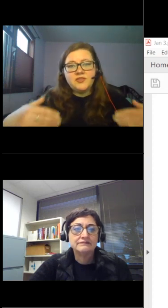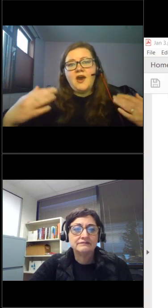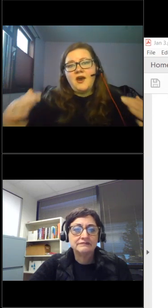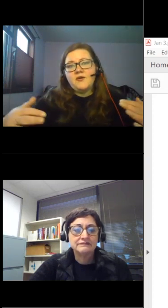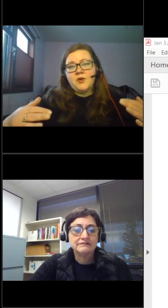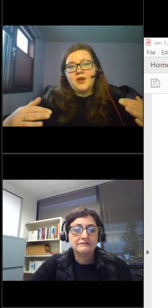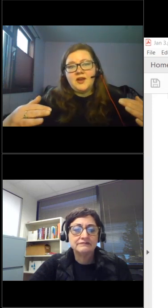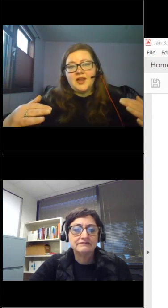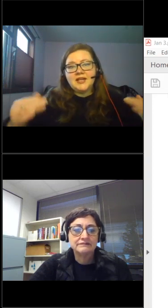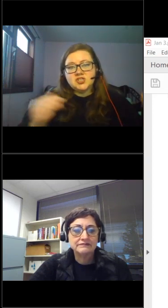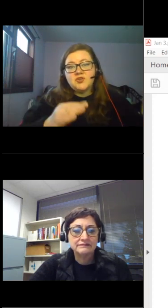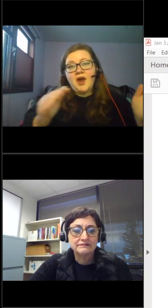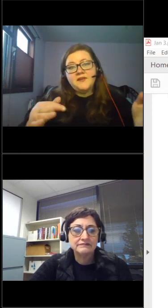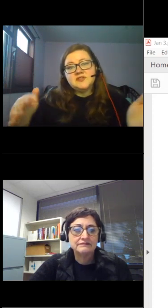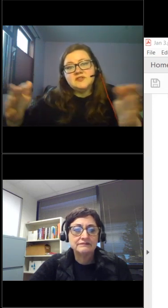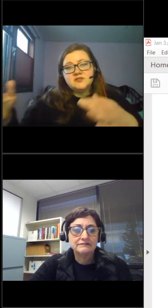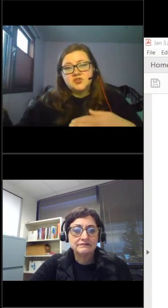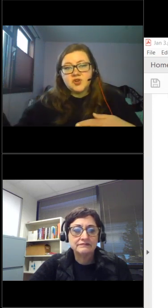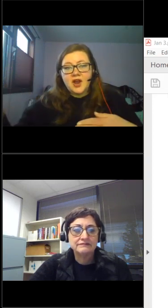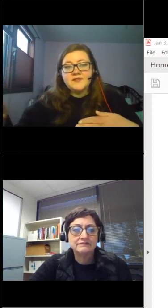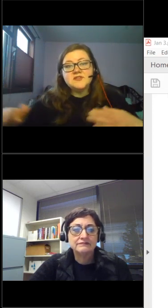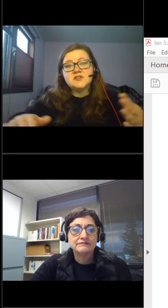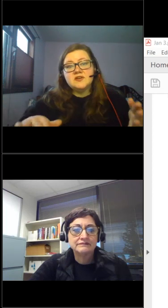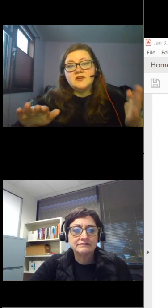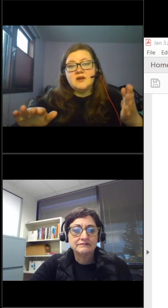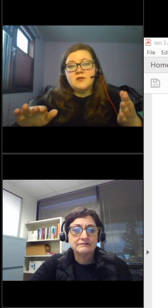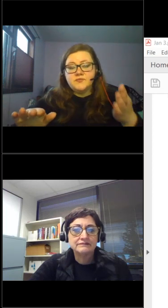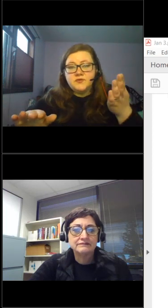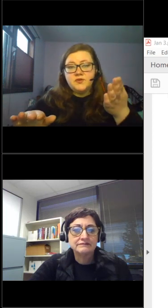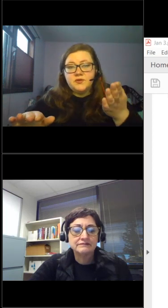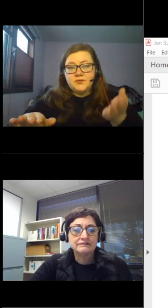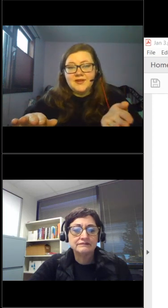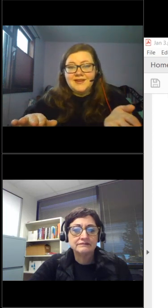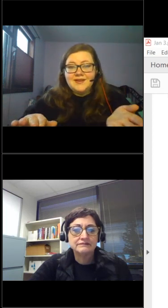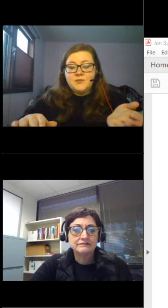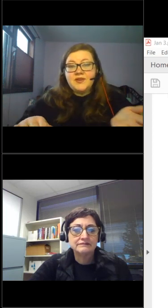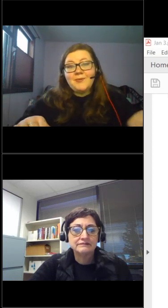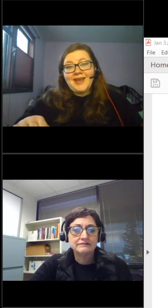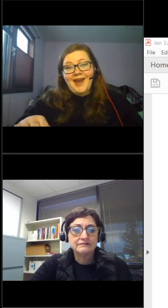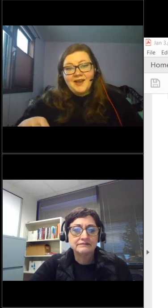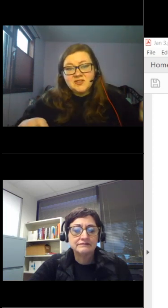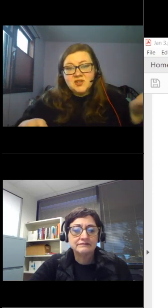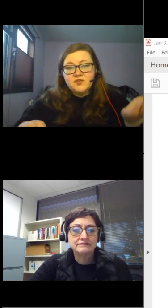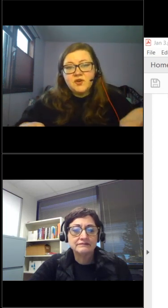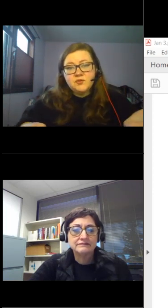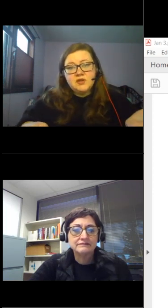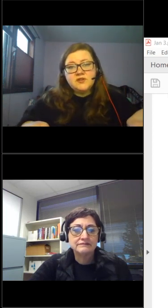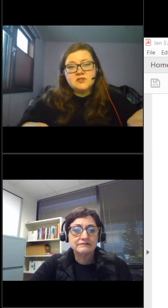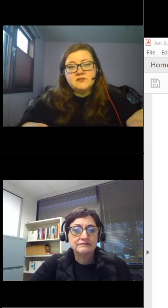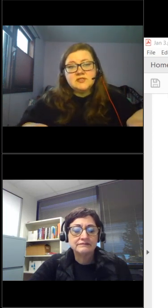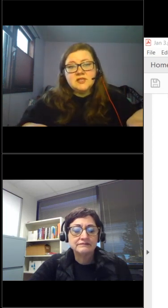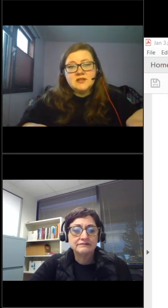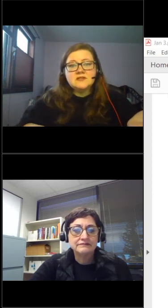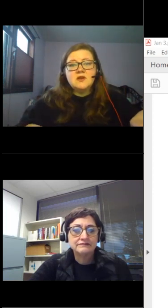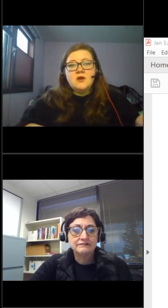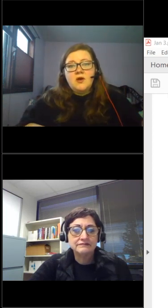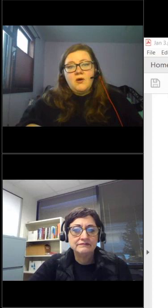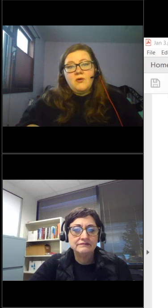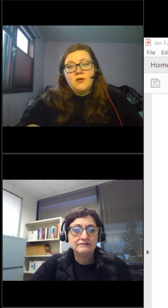like that where it drives the, becoming active on waiver